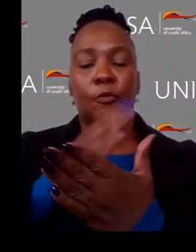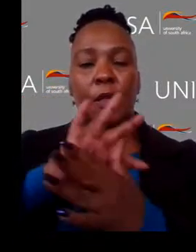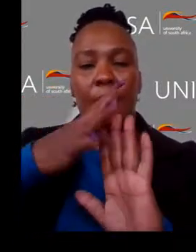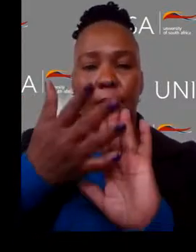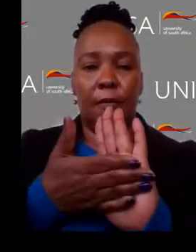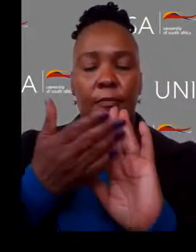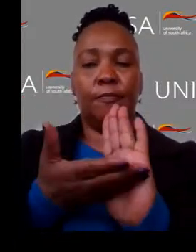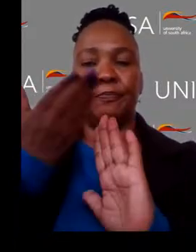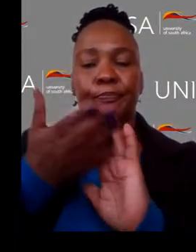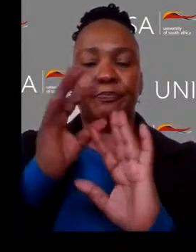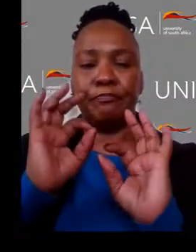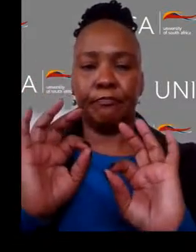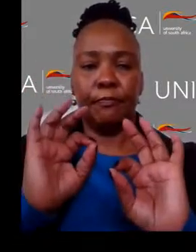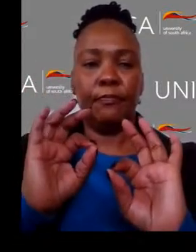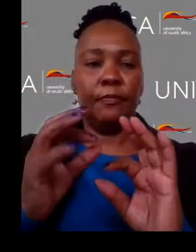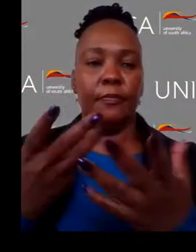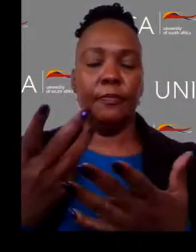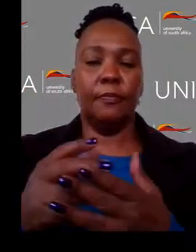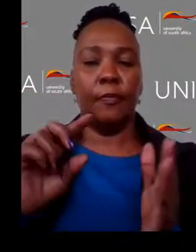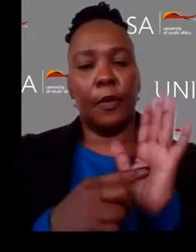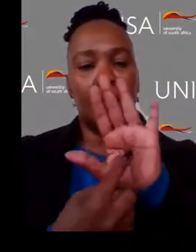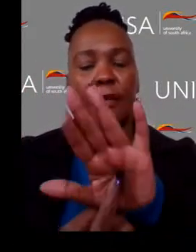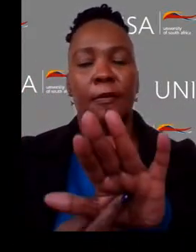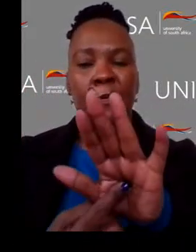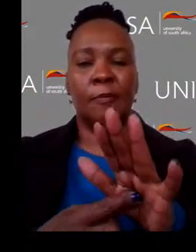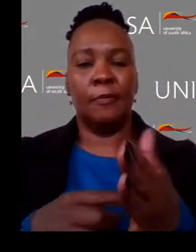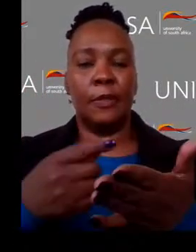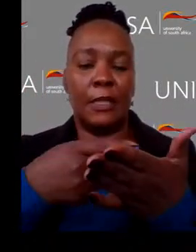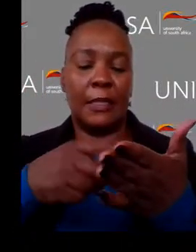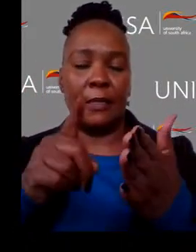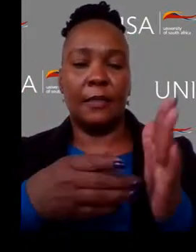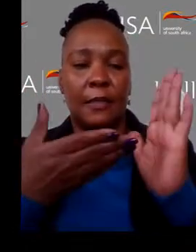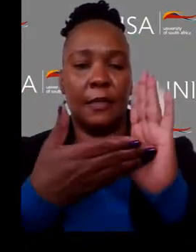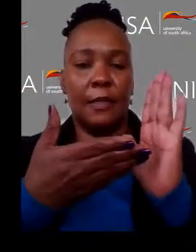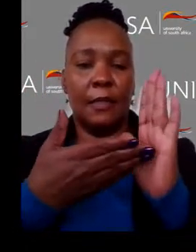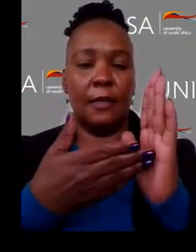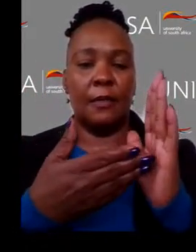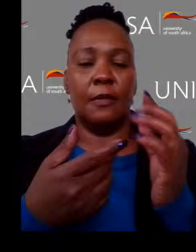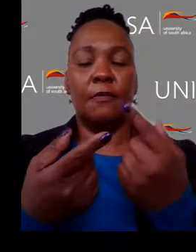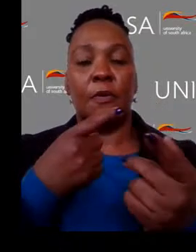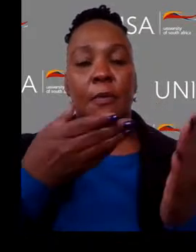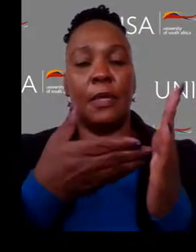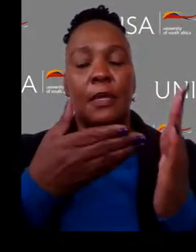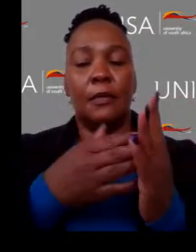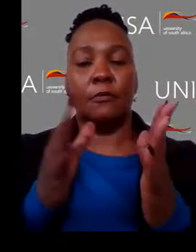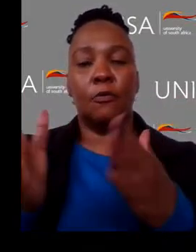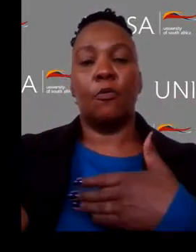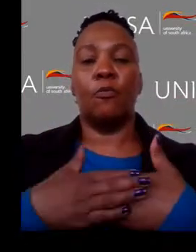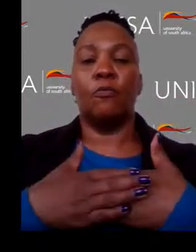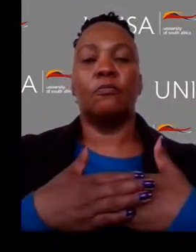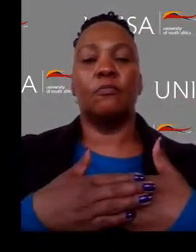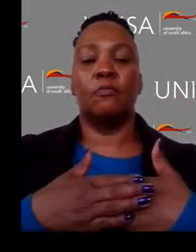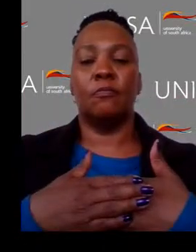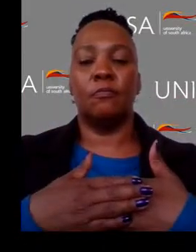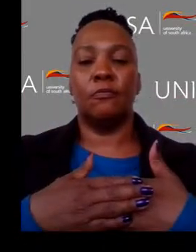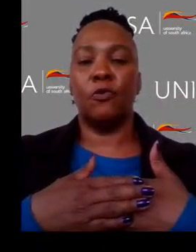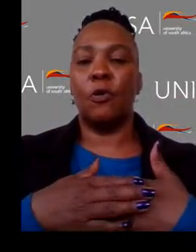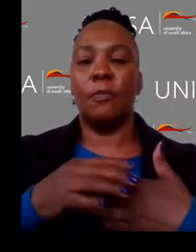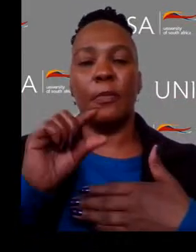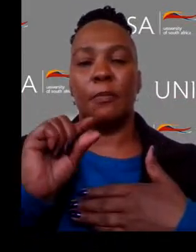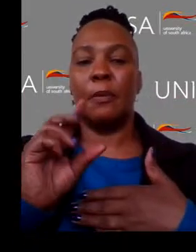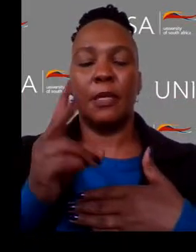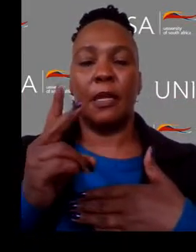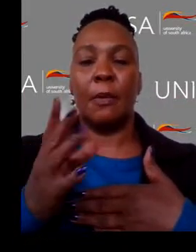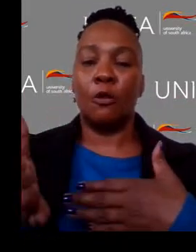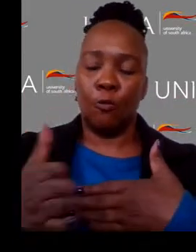show you a green tick mark as well. And from here, you can then close it. So you don't click on minimize again. You actually, once